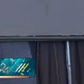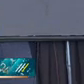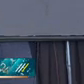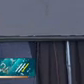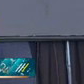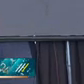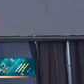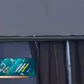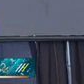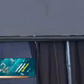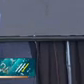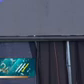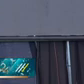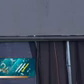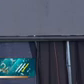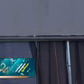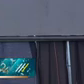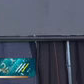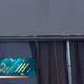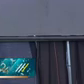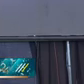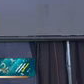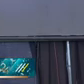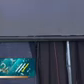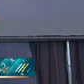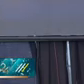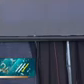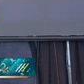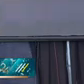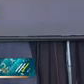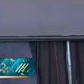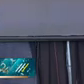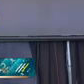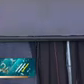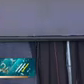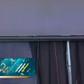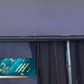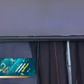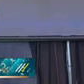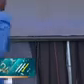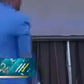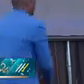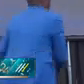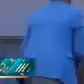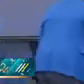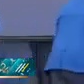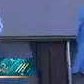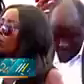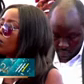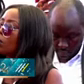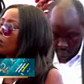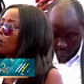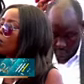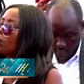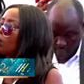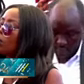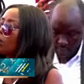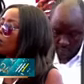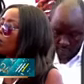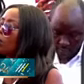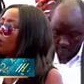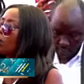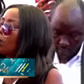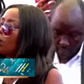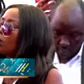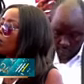what I said in other word for you to become a president in that Nation you must